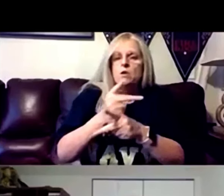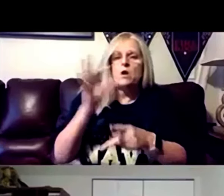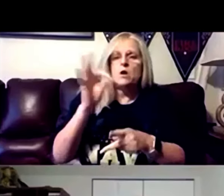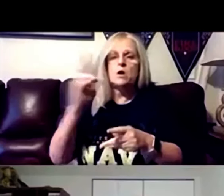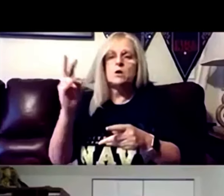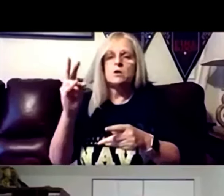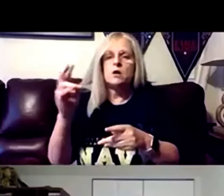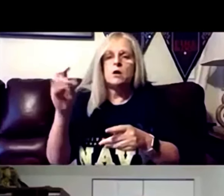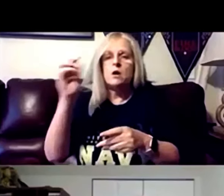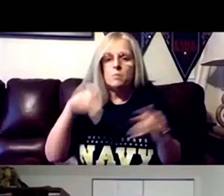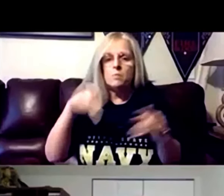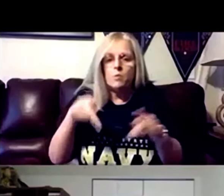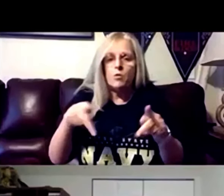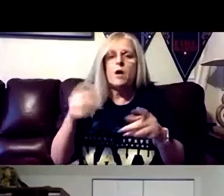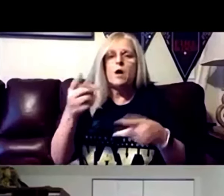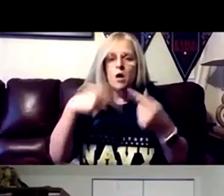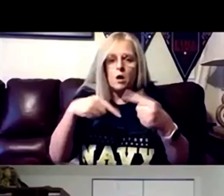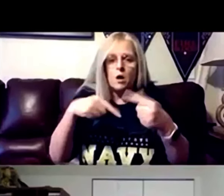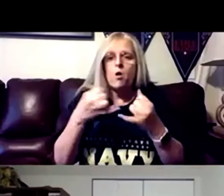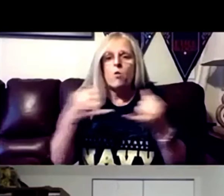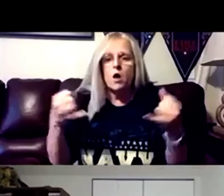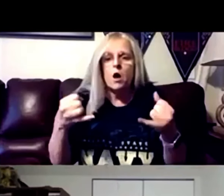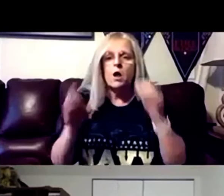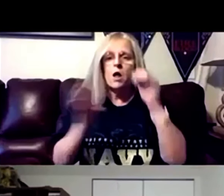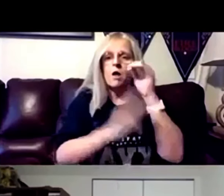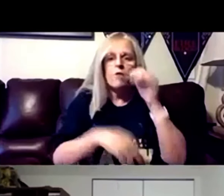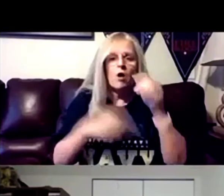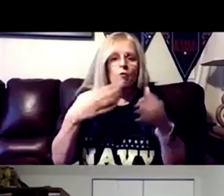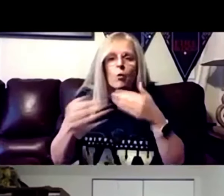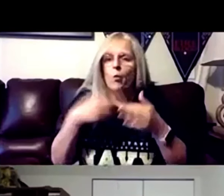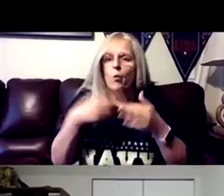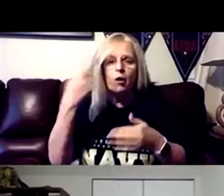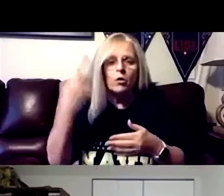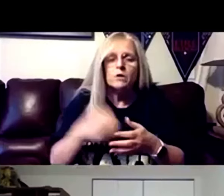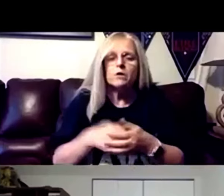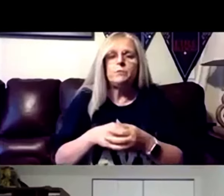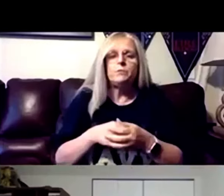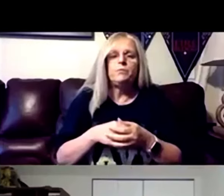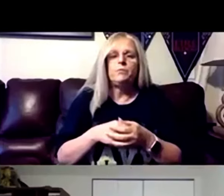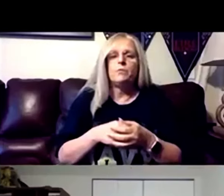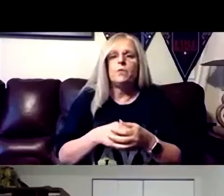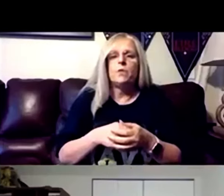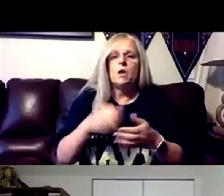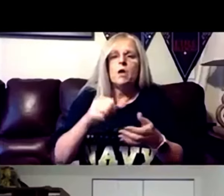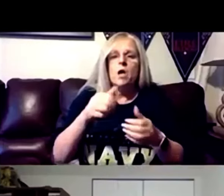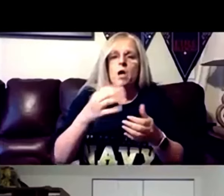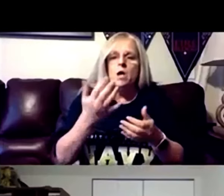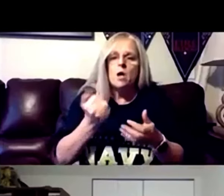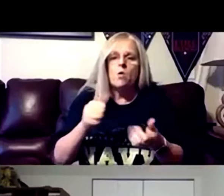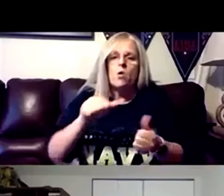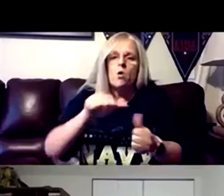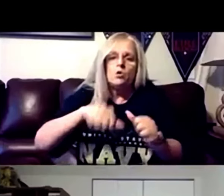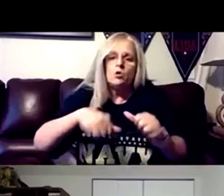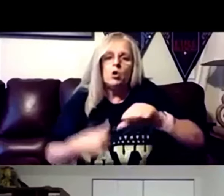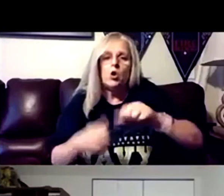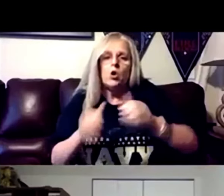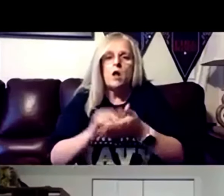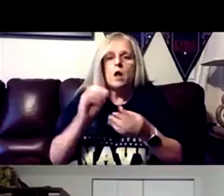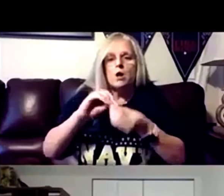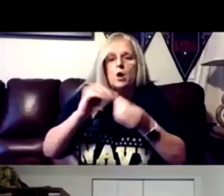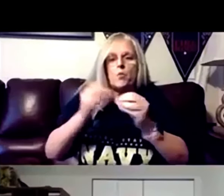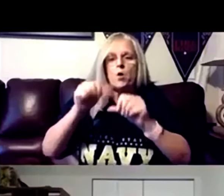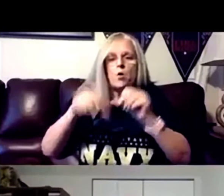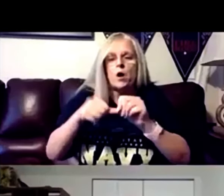of the people that come online and fail for whatever reason. And he wants to turn that number around and make